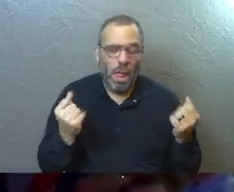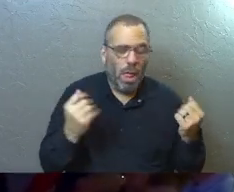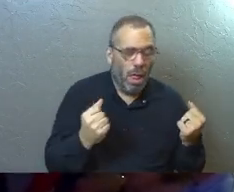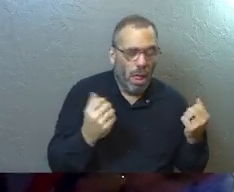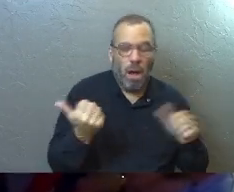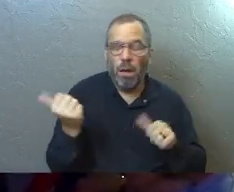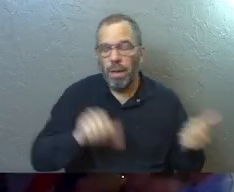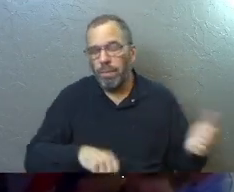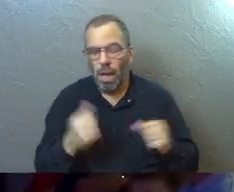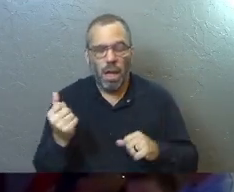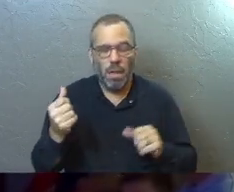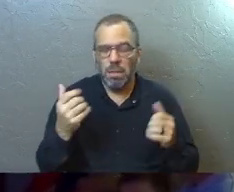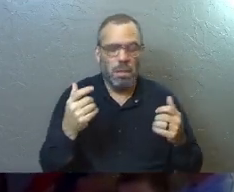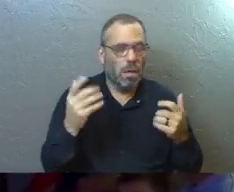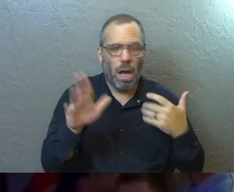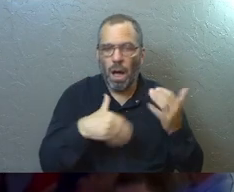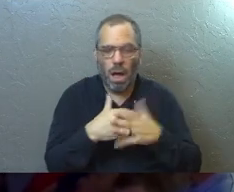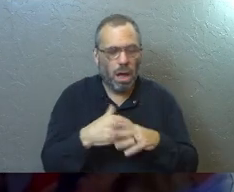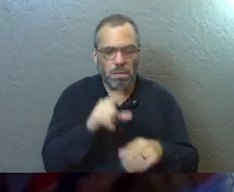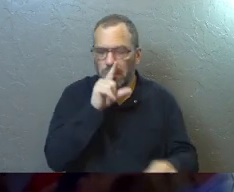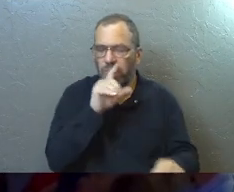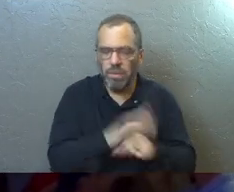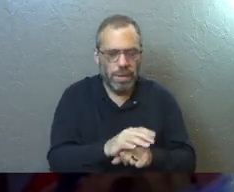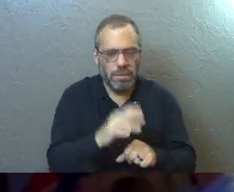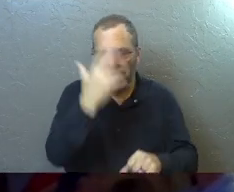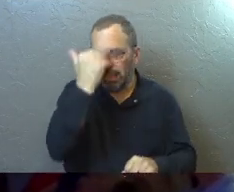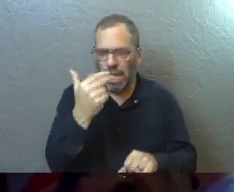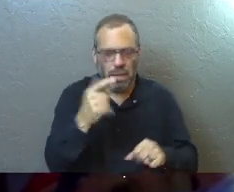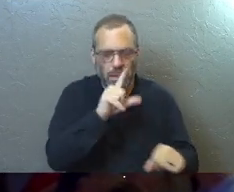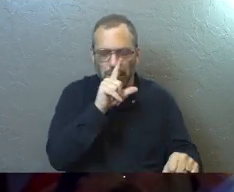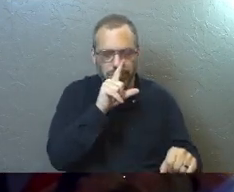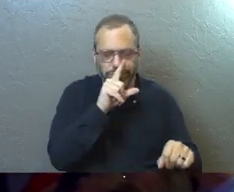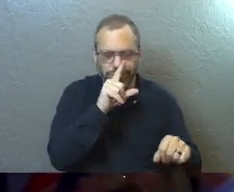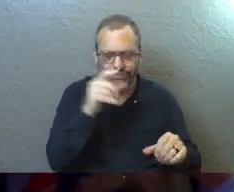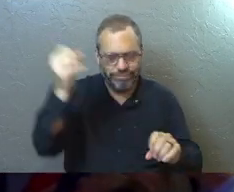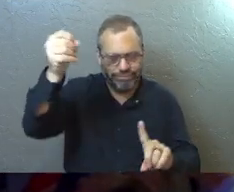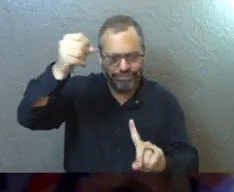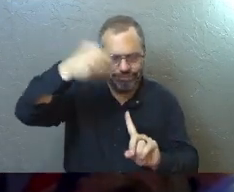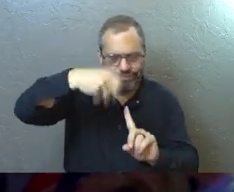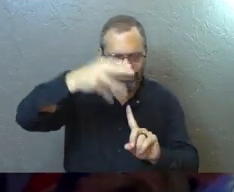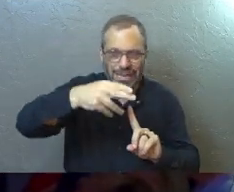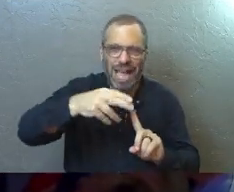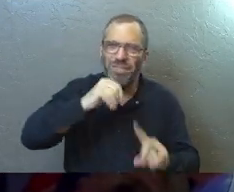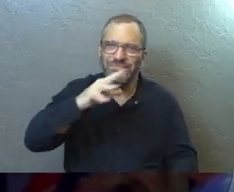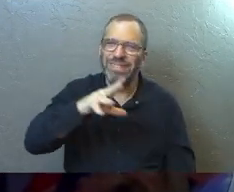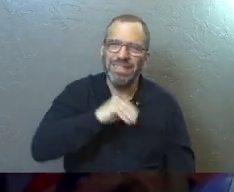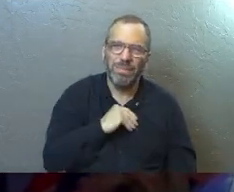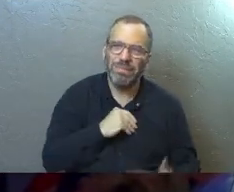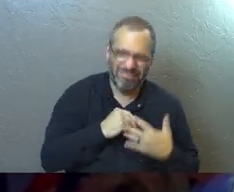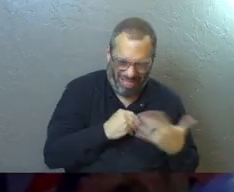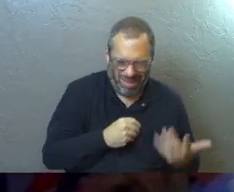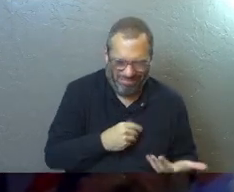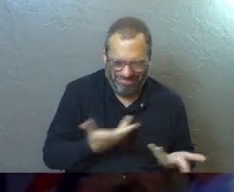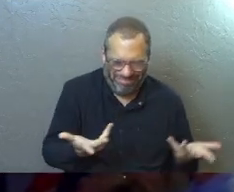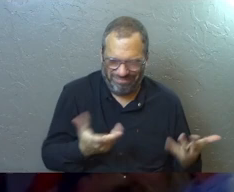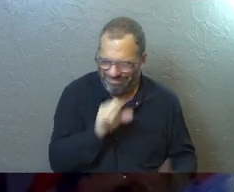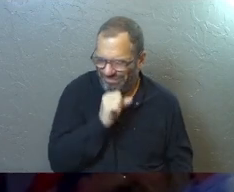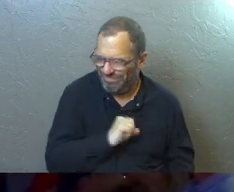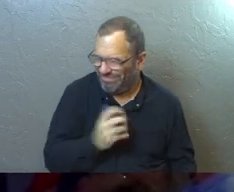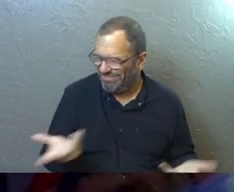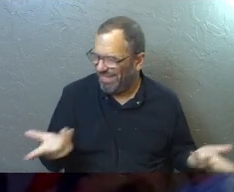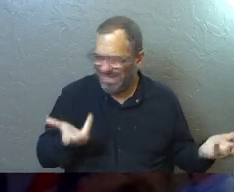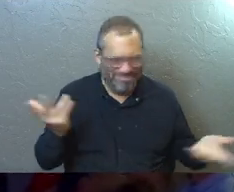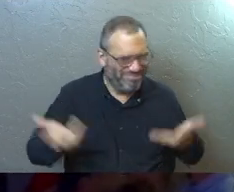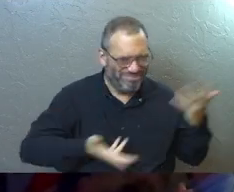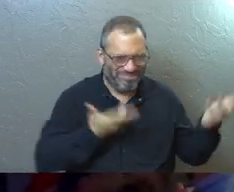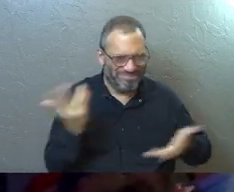you got baptized before, you went through a confirmation class before, and it just never took for you. And you would tell me today, you're